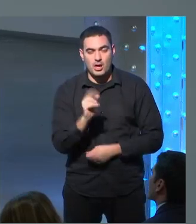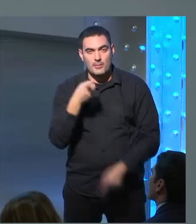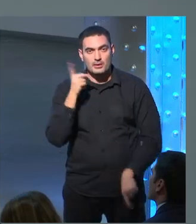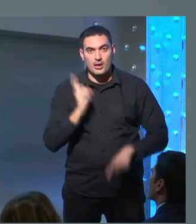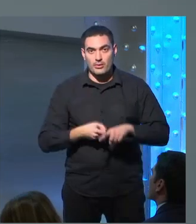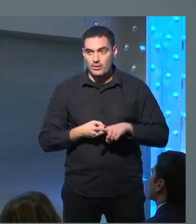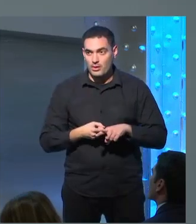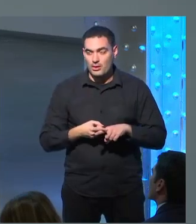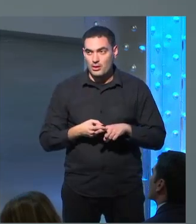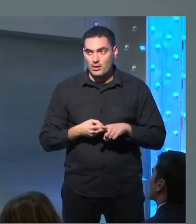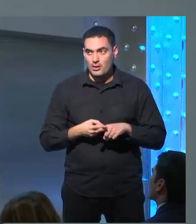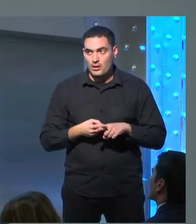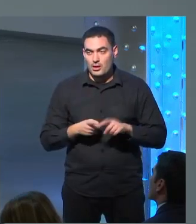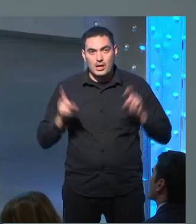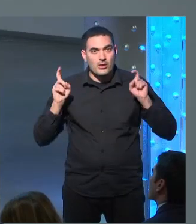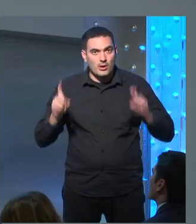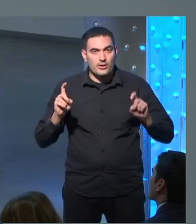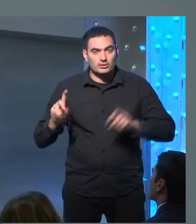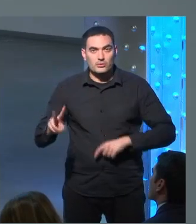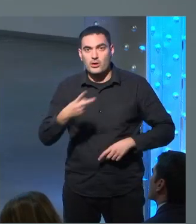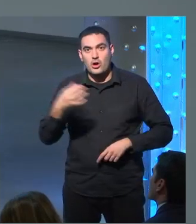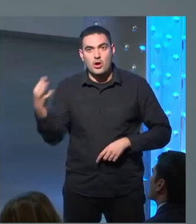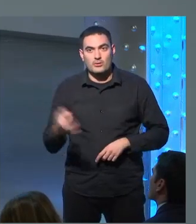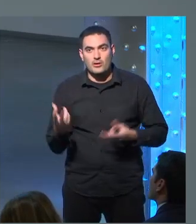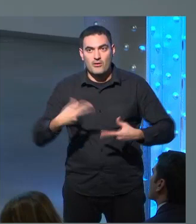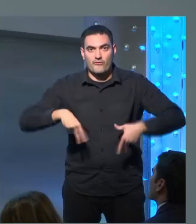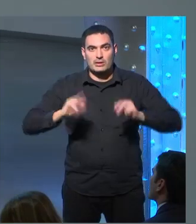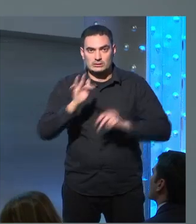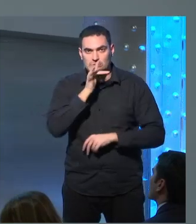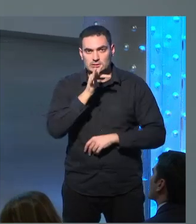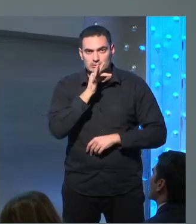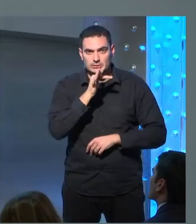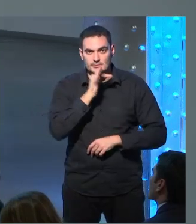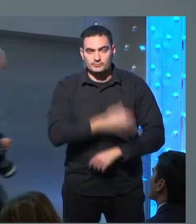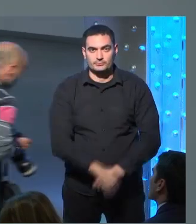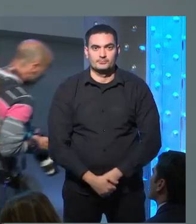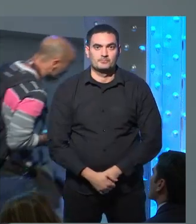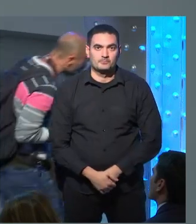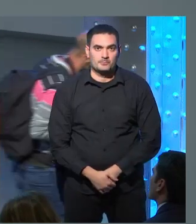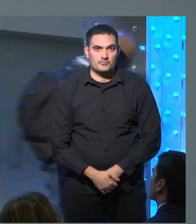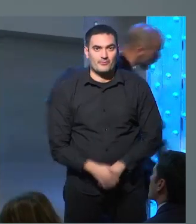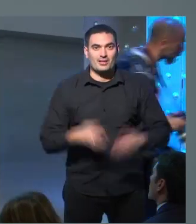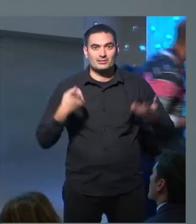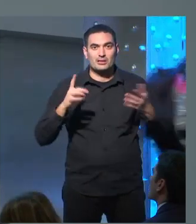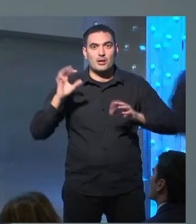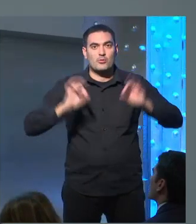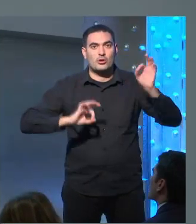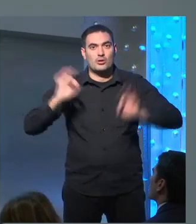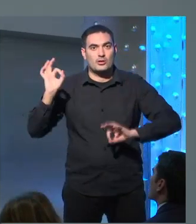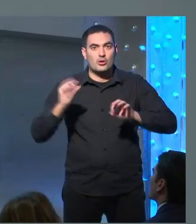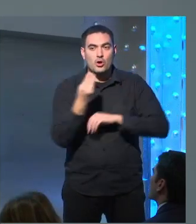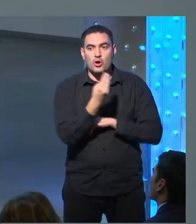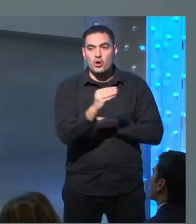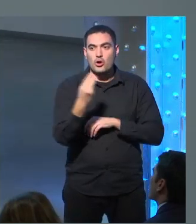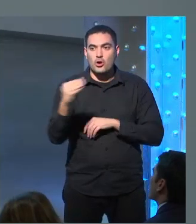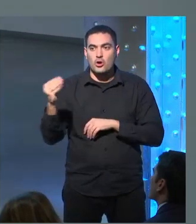million unemployed that we have in Spain, half of them haven't completed secondary mandatory